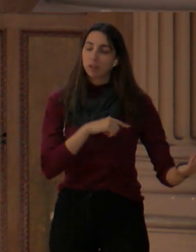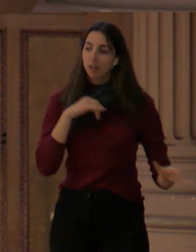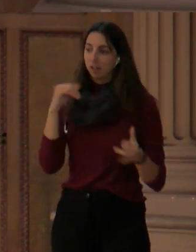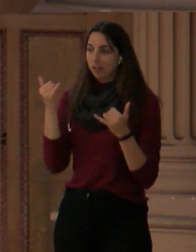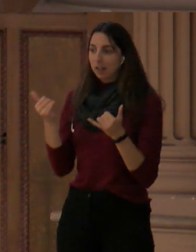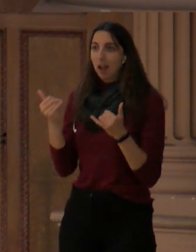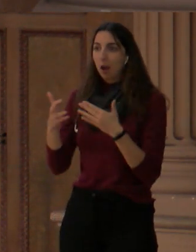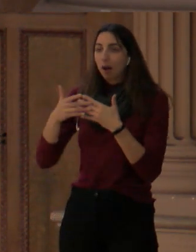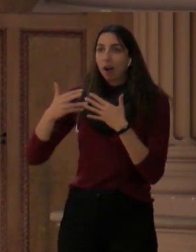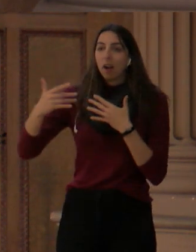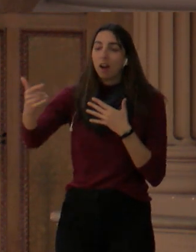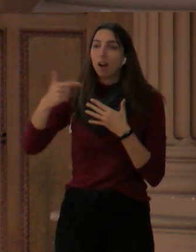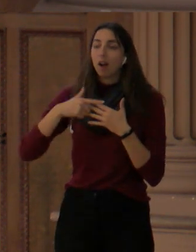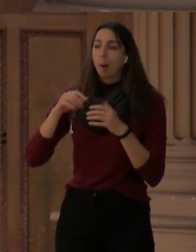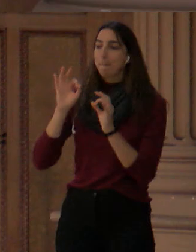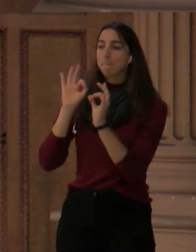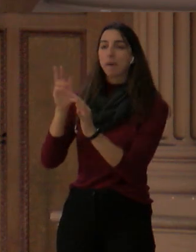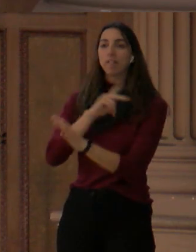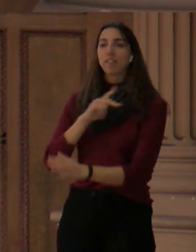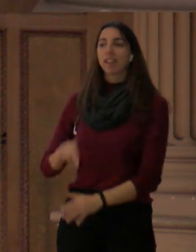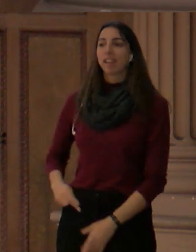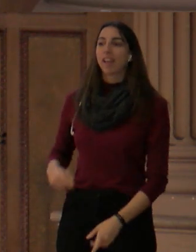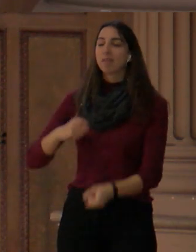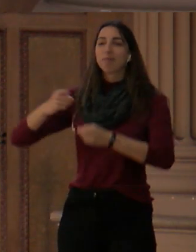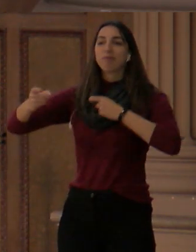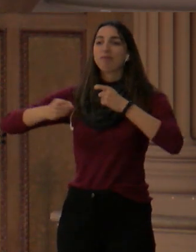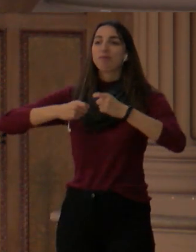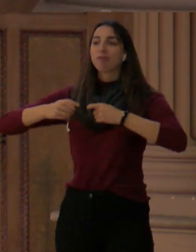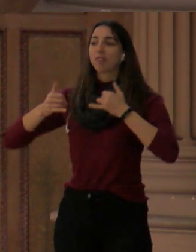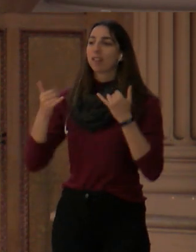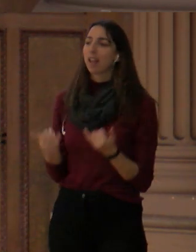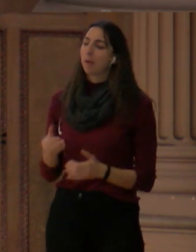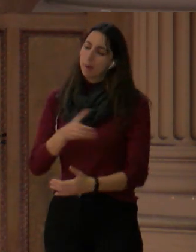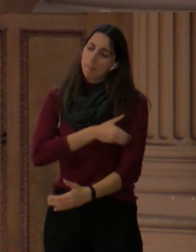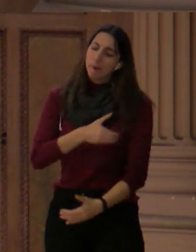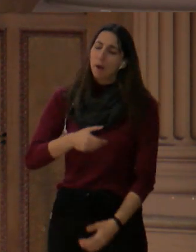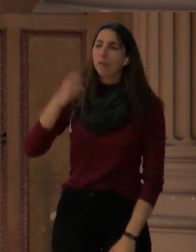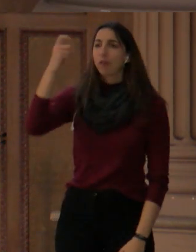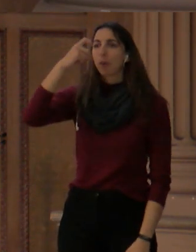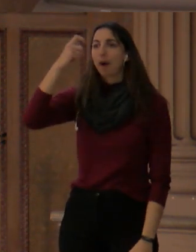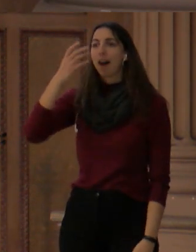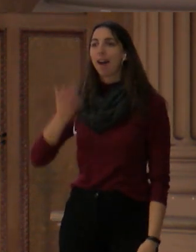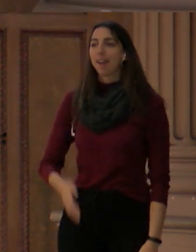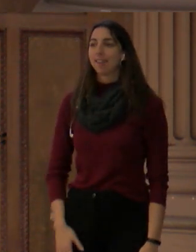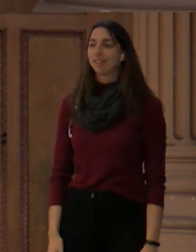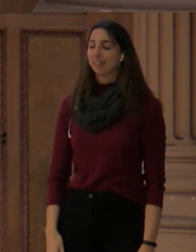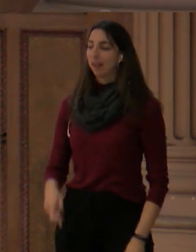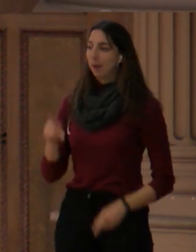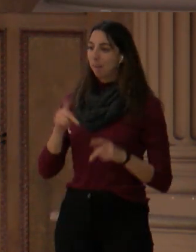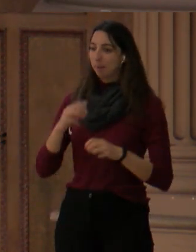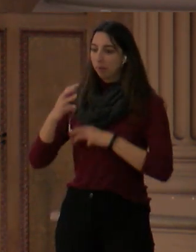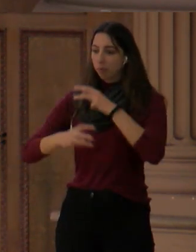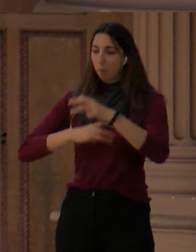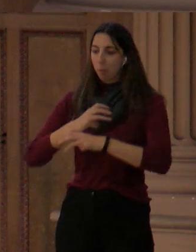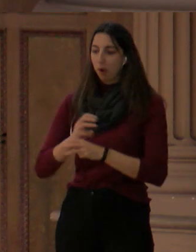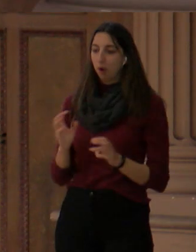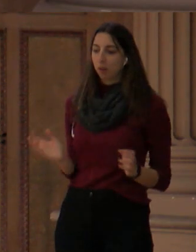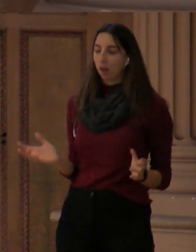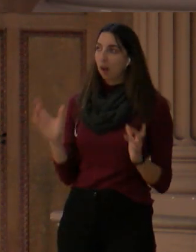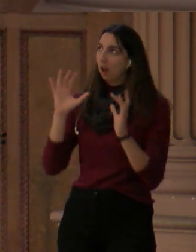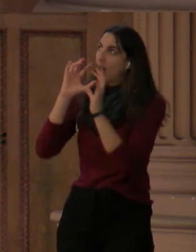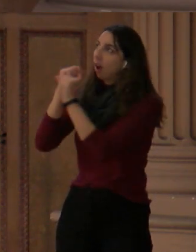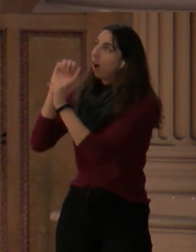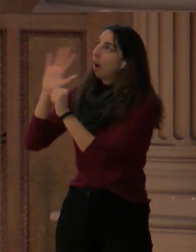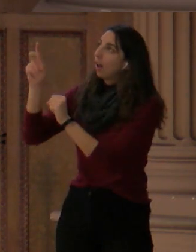perfect king. Even now he's powerful and wise. Even now people from around the world are drawn to his wisdom.